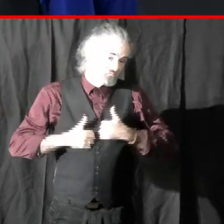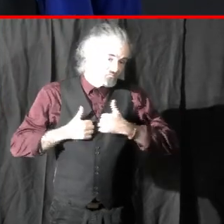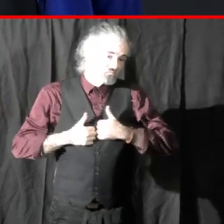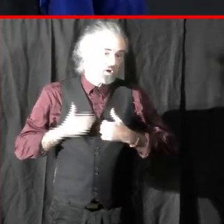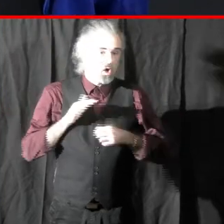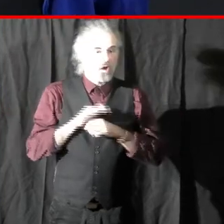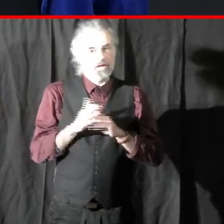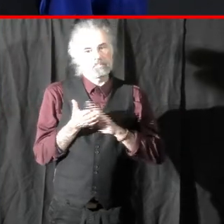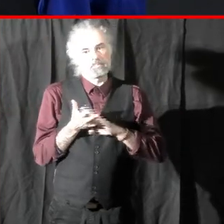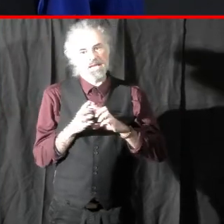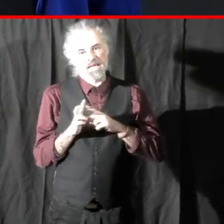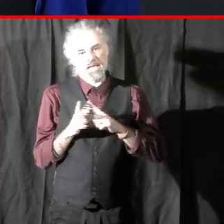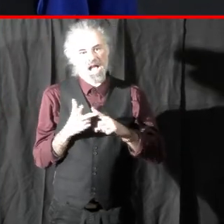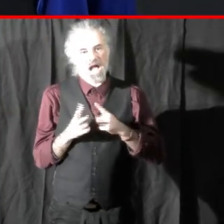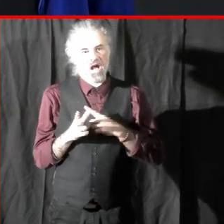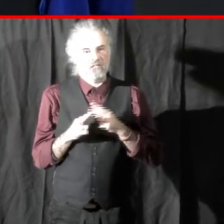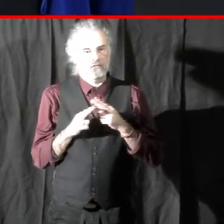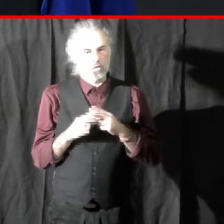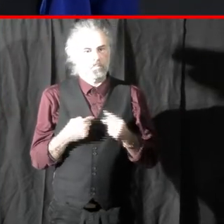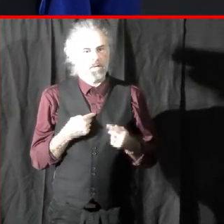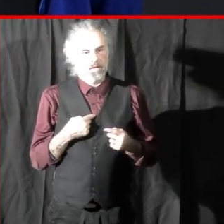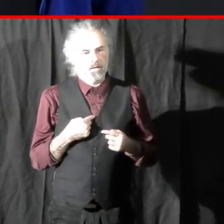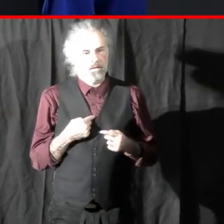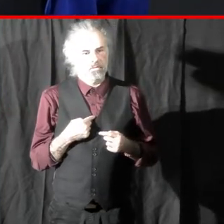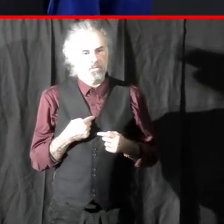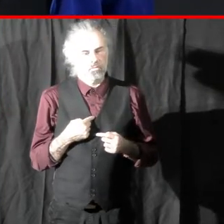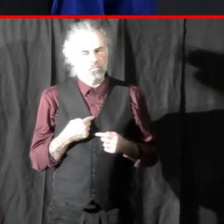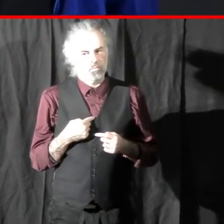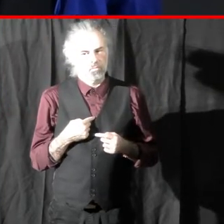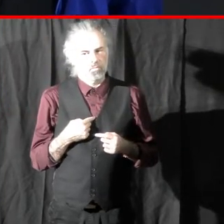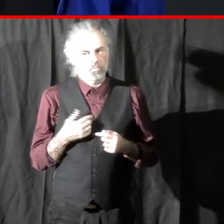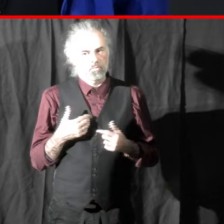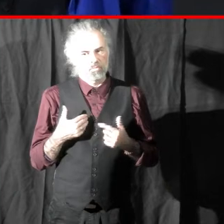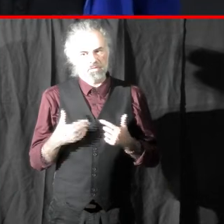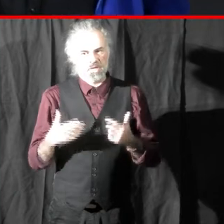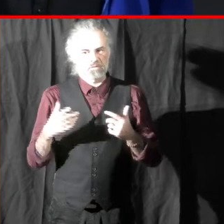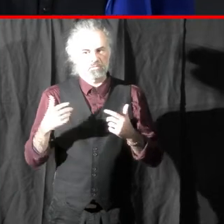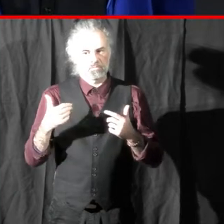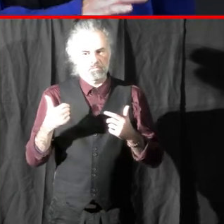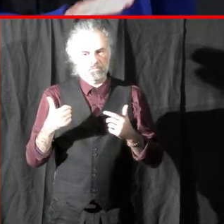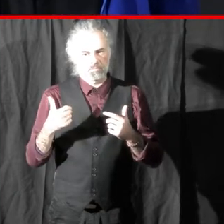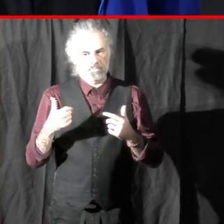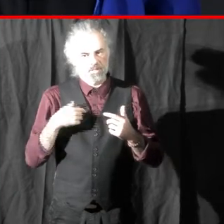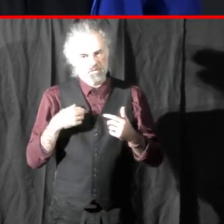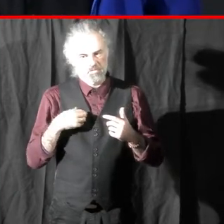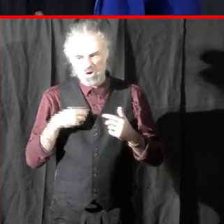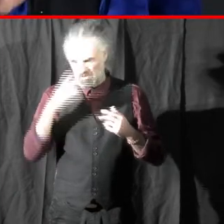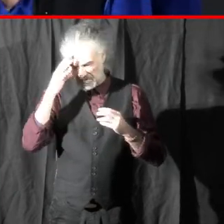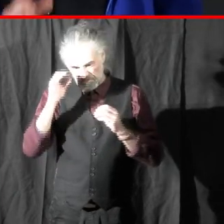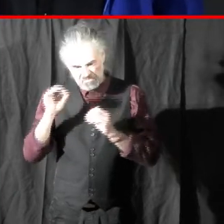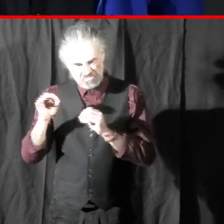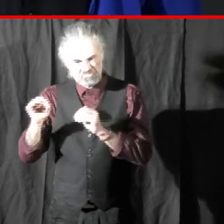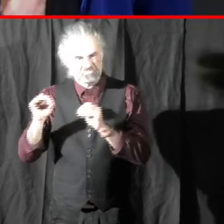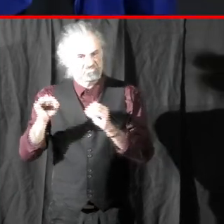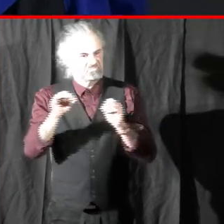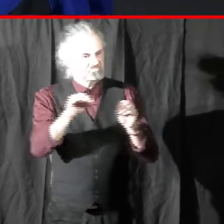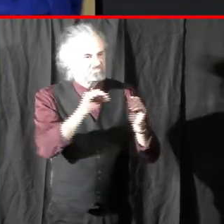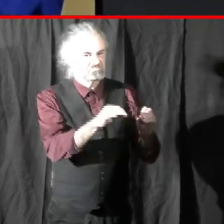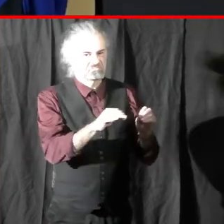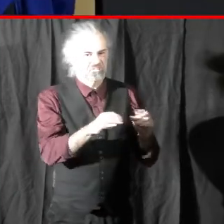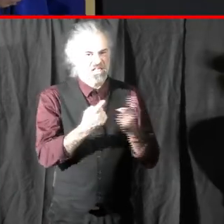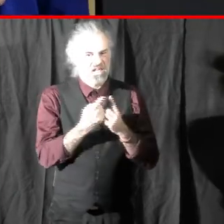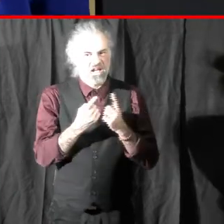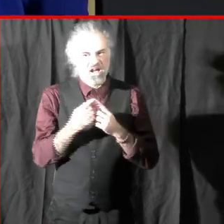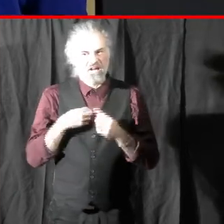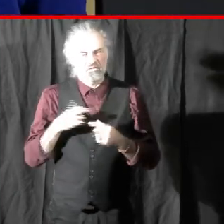but for me, it's about getting in nature. That's big points for me. I've got to get my teaching done. That's a pain in the ass, but I've got some